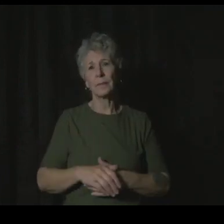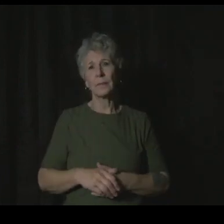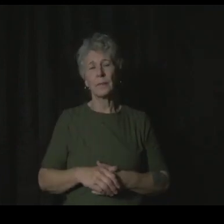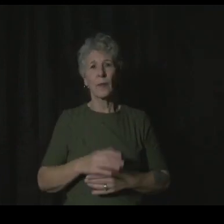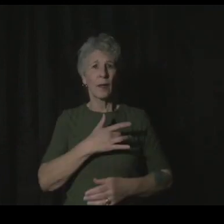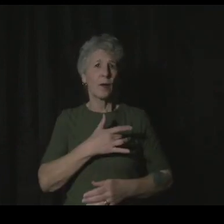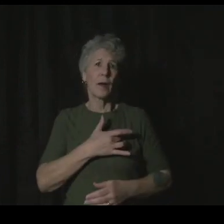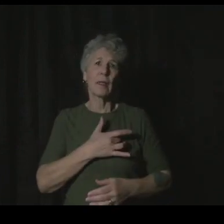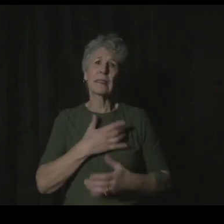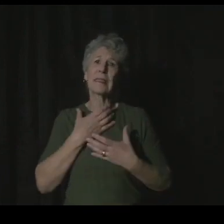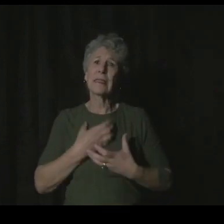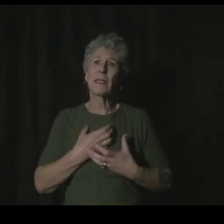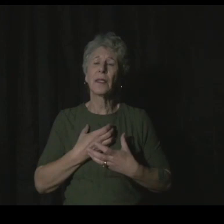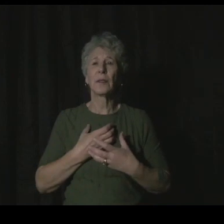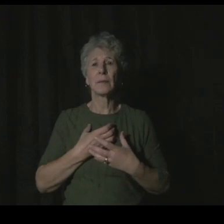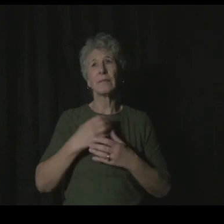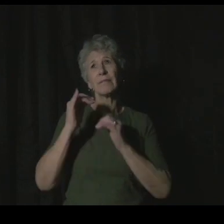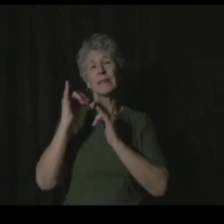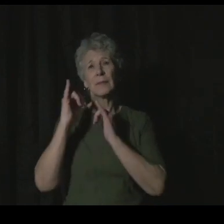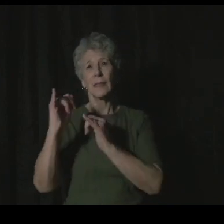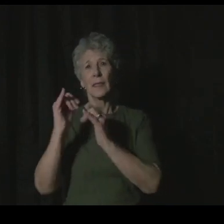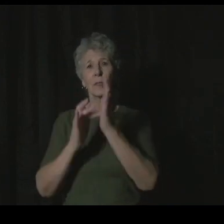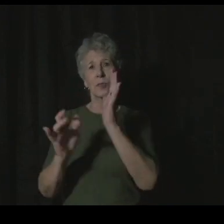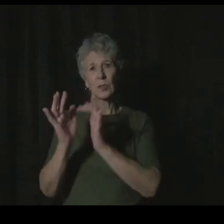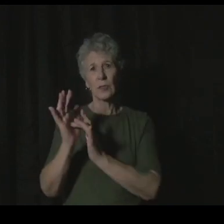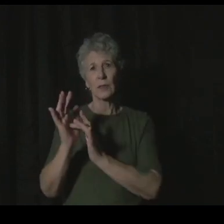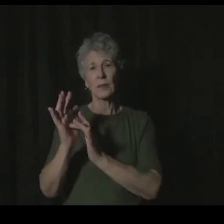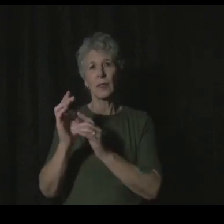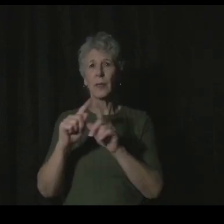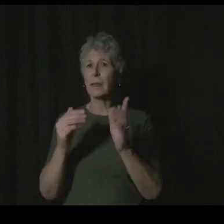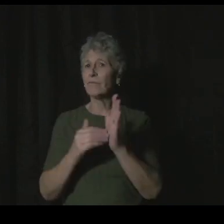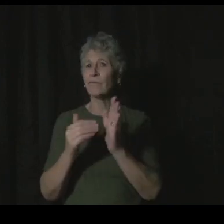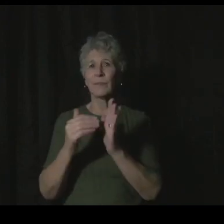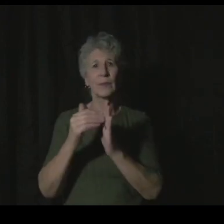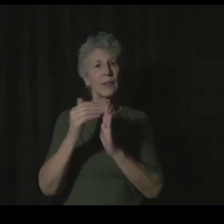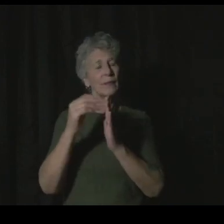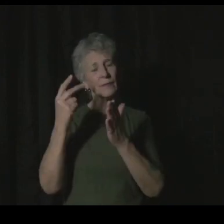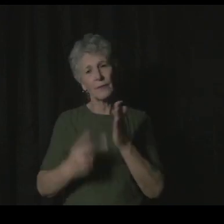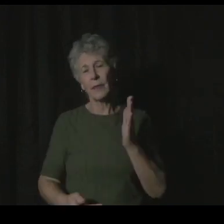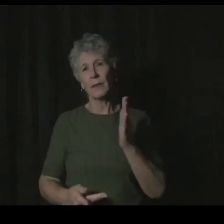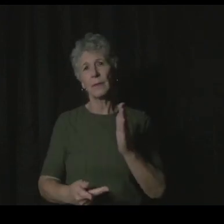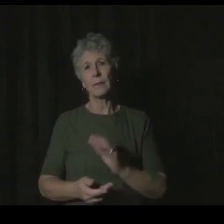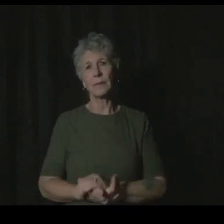Our heart's desire is to be like Jesus, but often we fail.